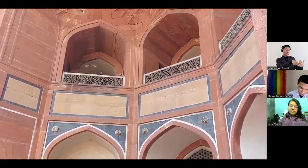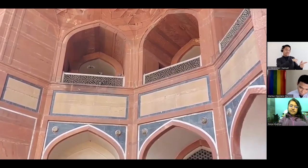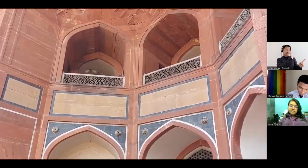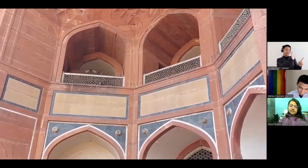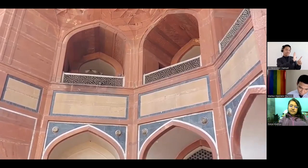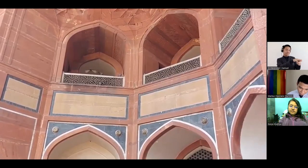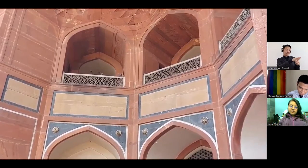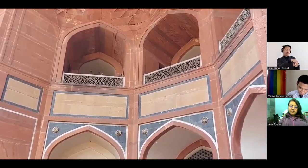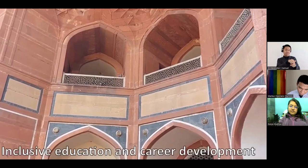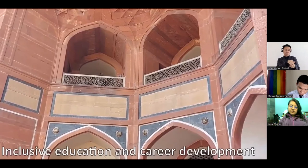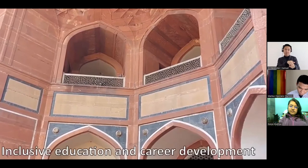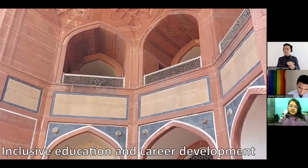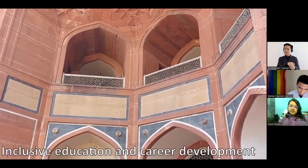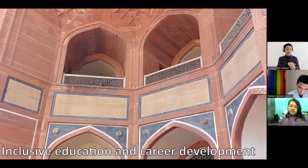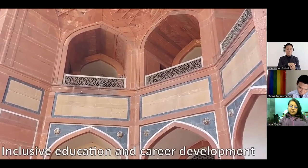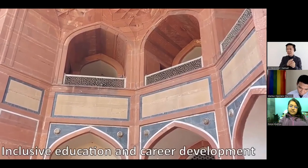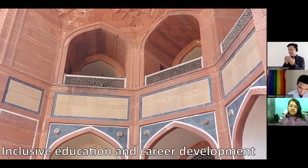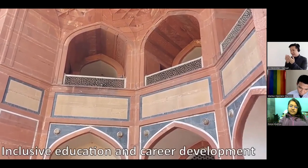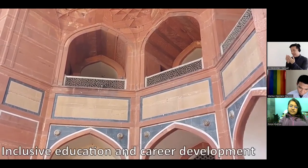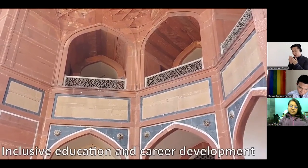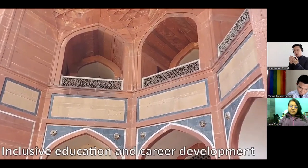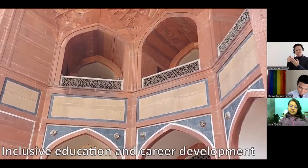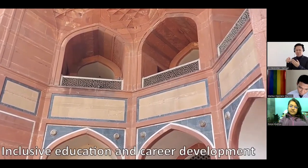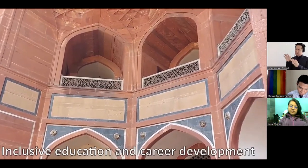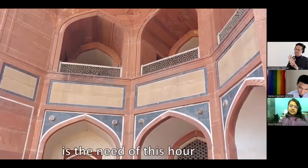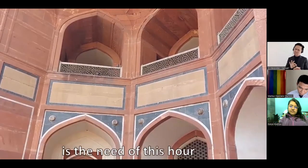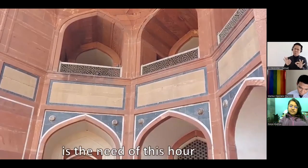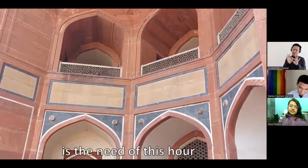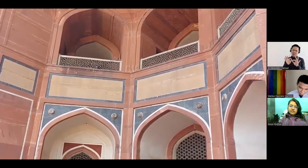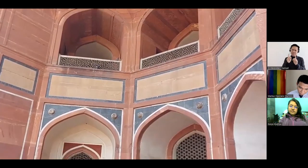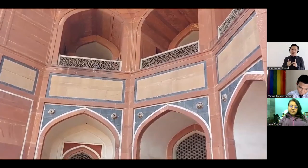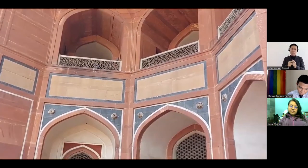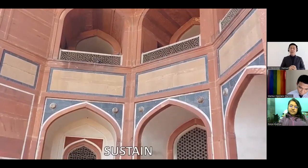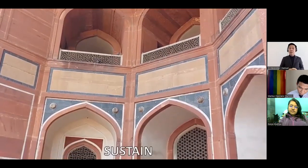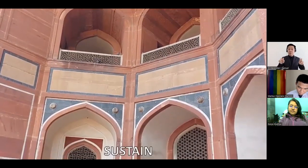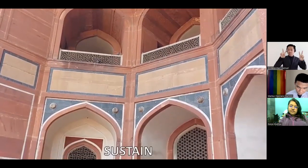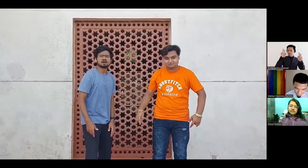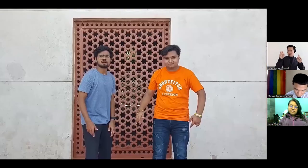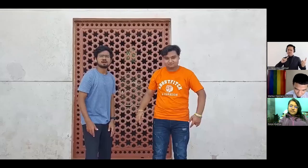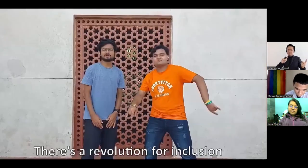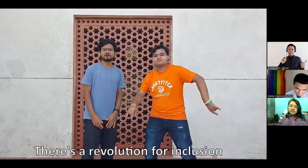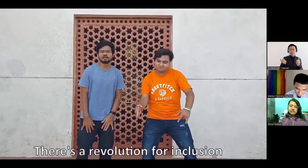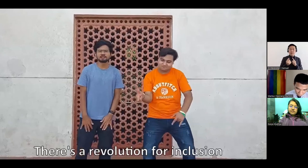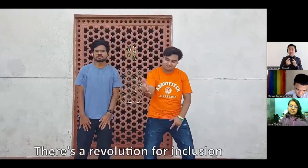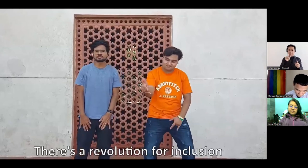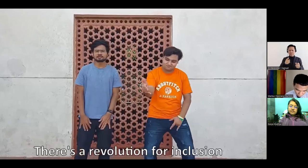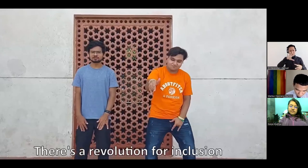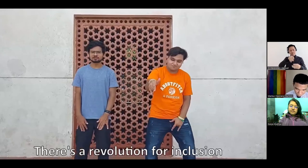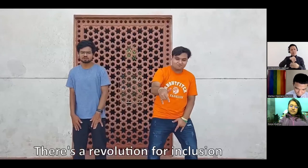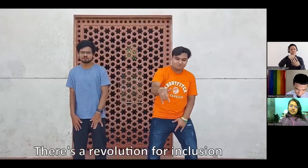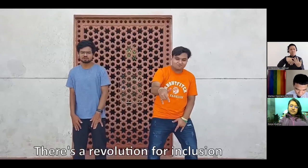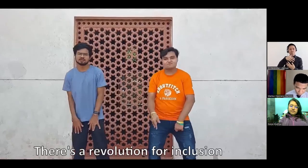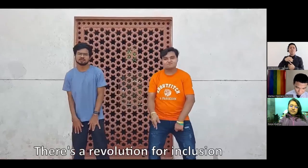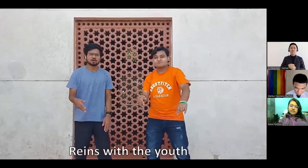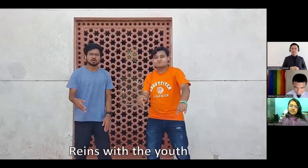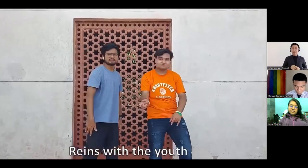Inclusive education and career development is a need of this hour. Sustain. There's a revolution for inclusion. Reigns with the youth